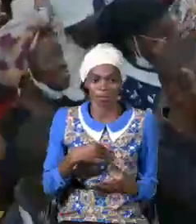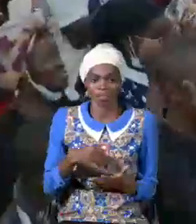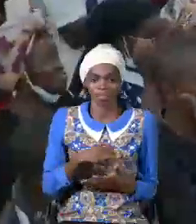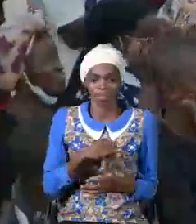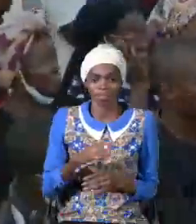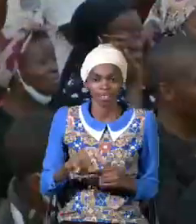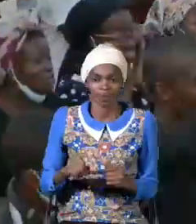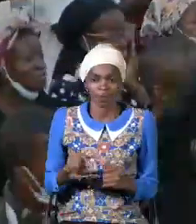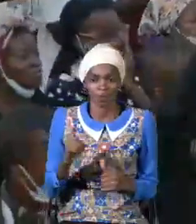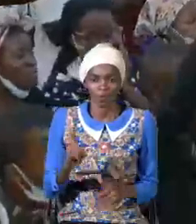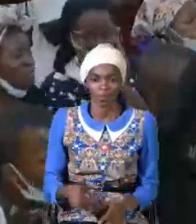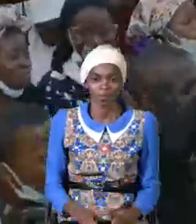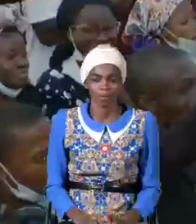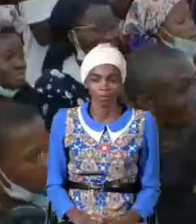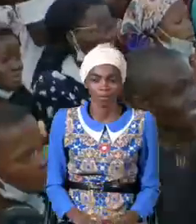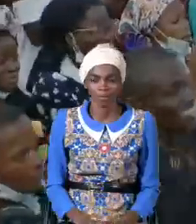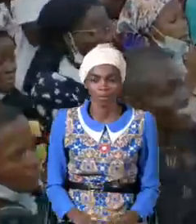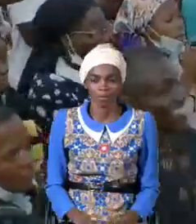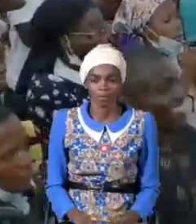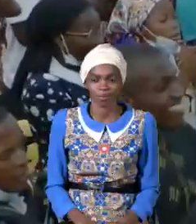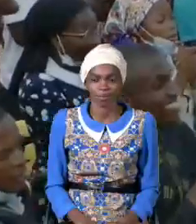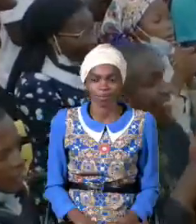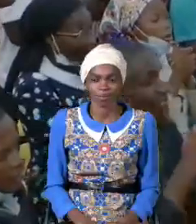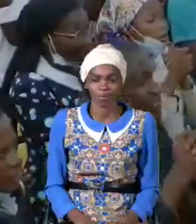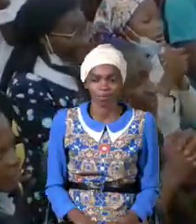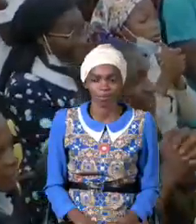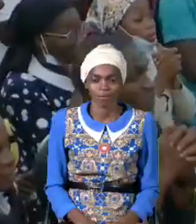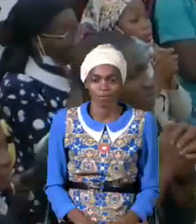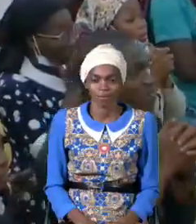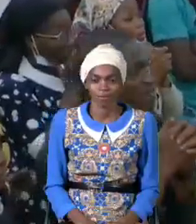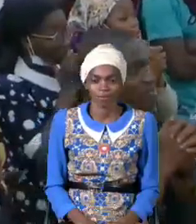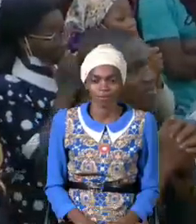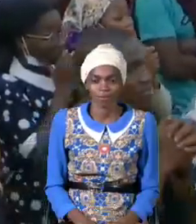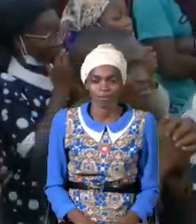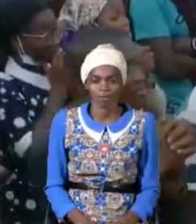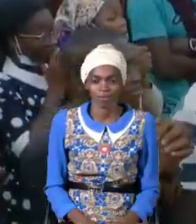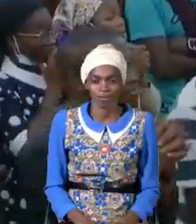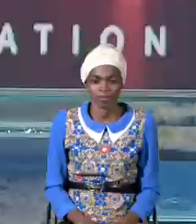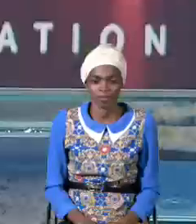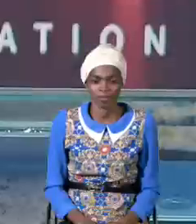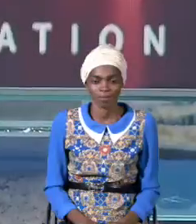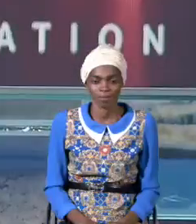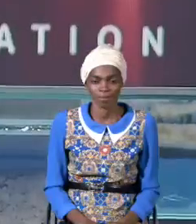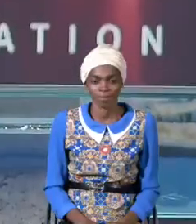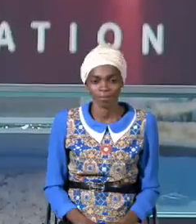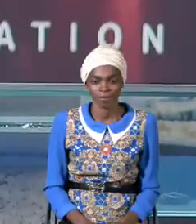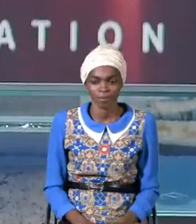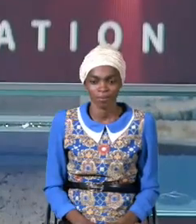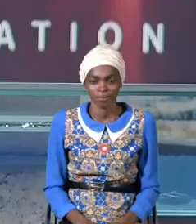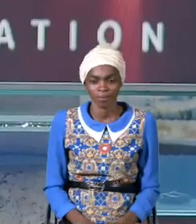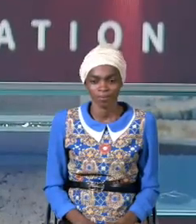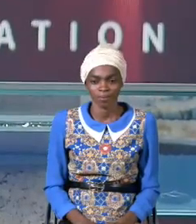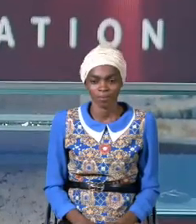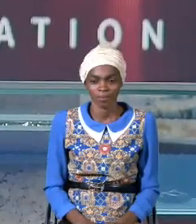I come to lift up the VIPs of the hour.